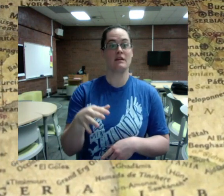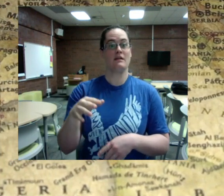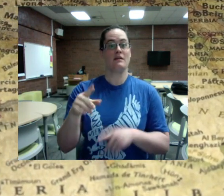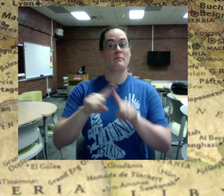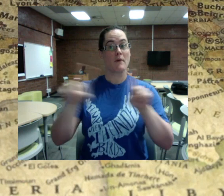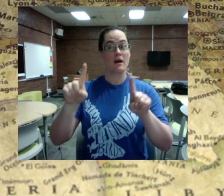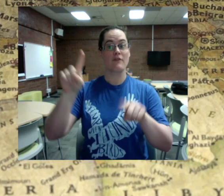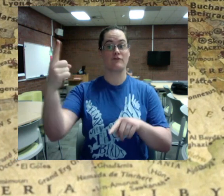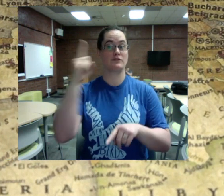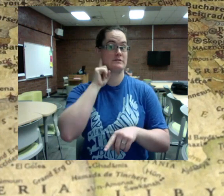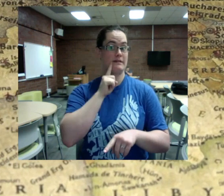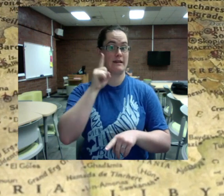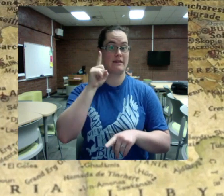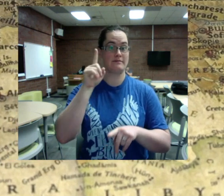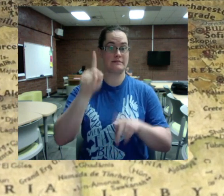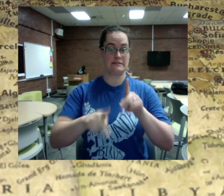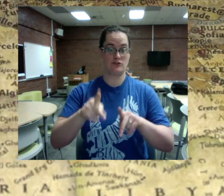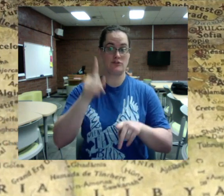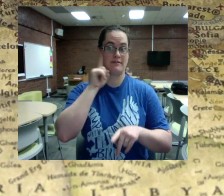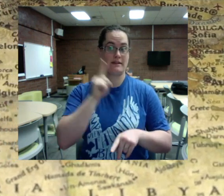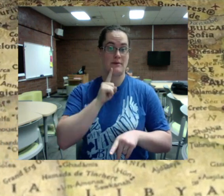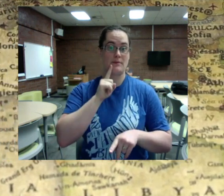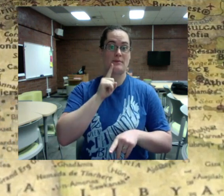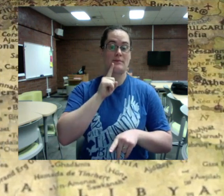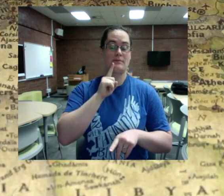teachers of deaf people that we know of were actually in Spain.